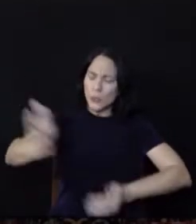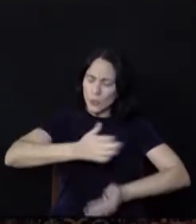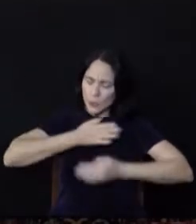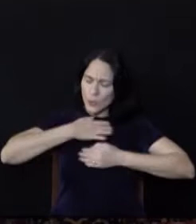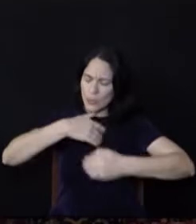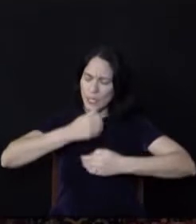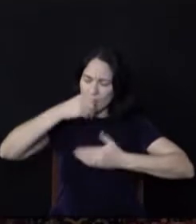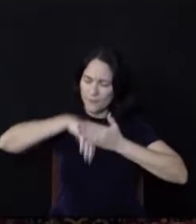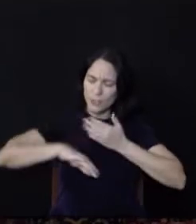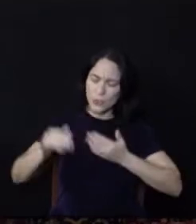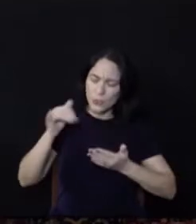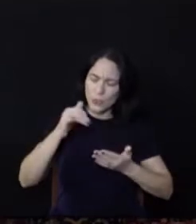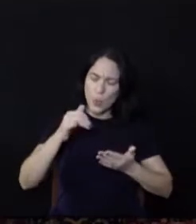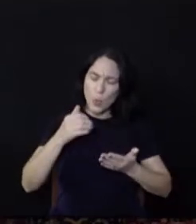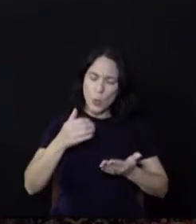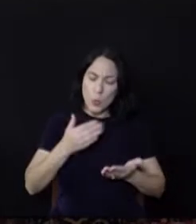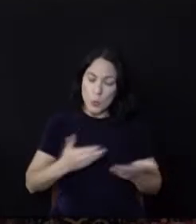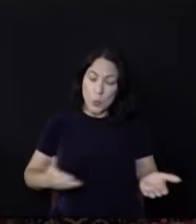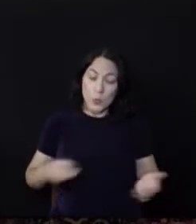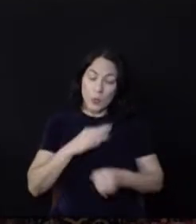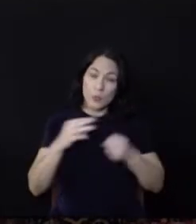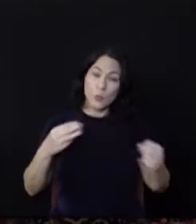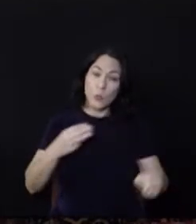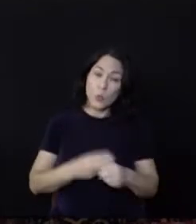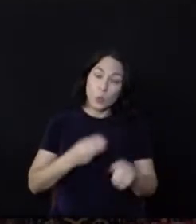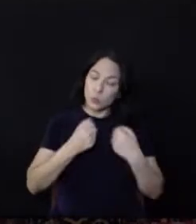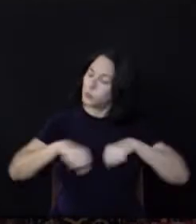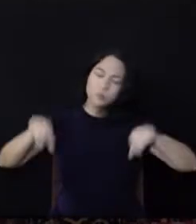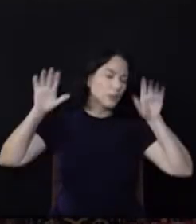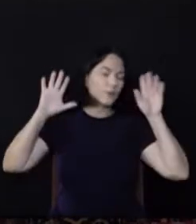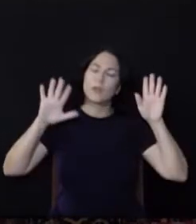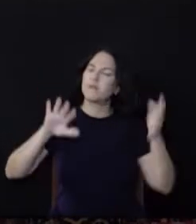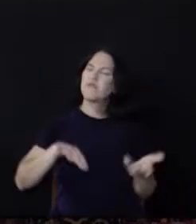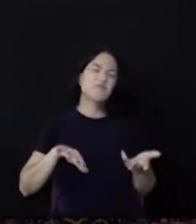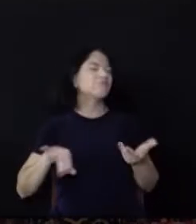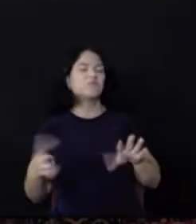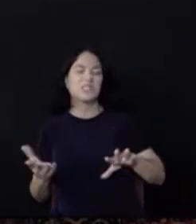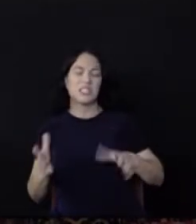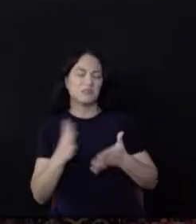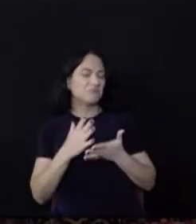into that which the world has given up on as dead and gone.